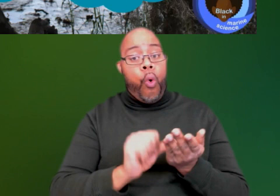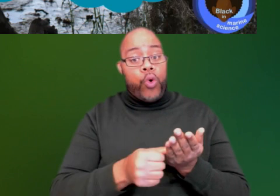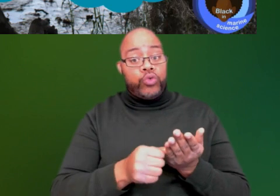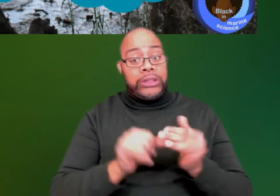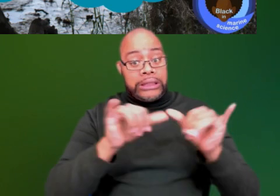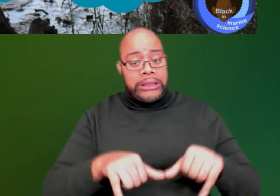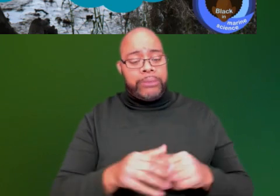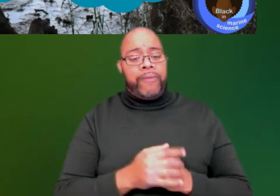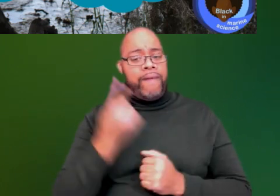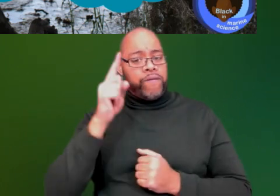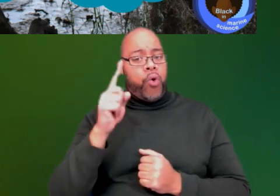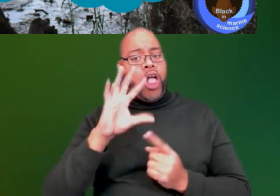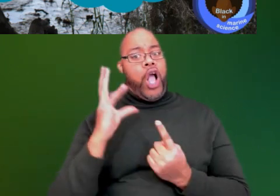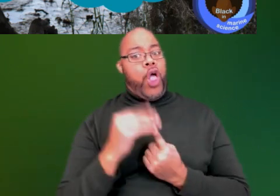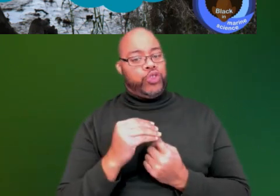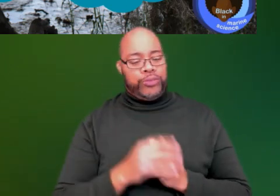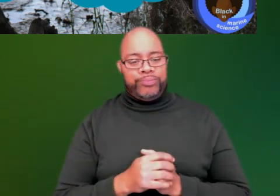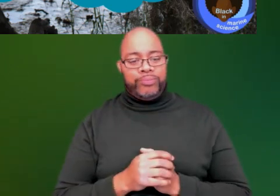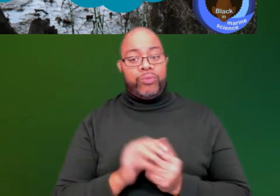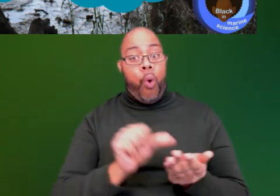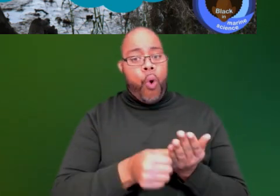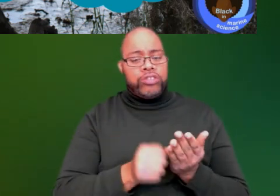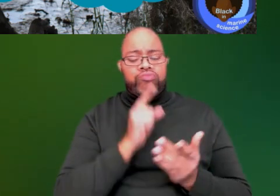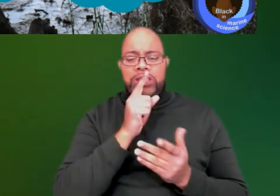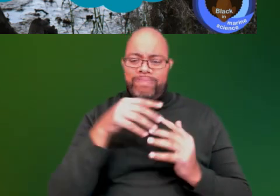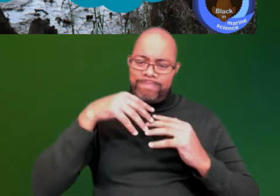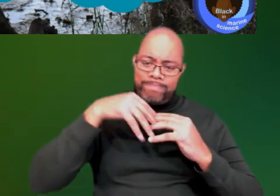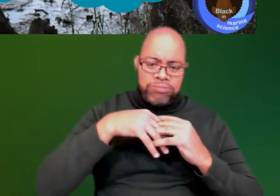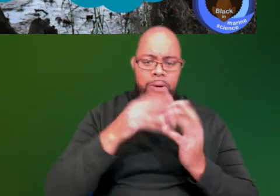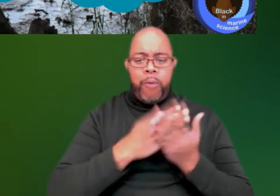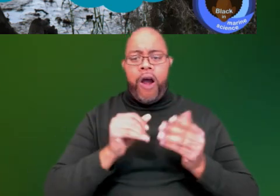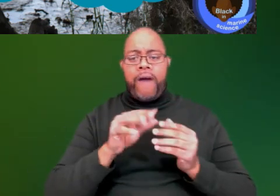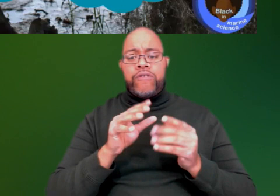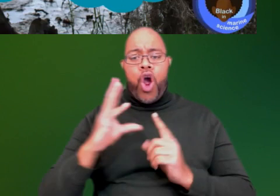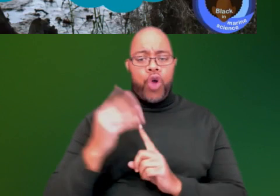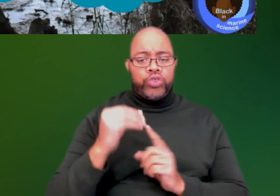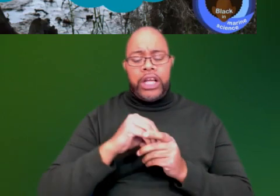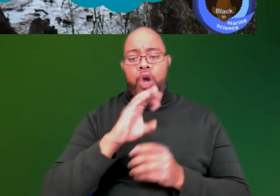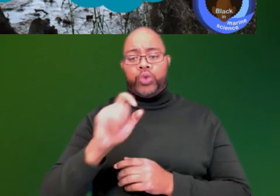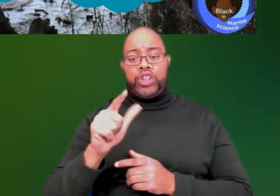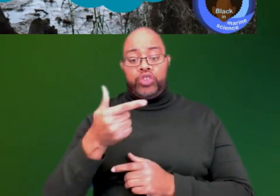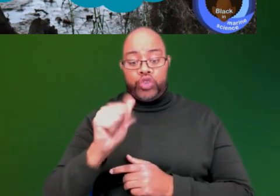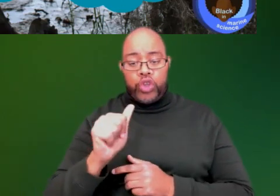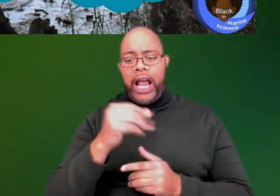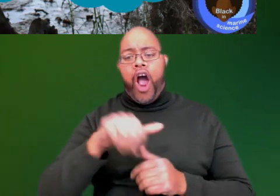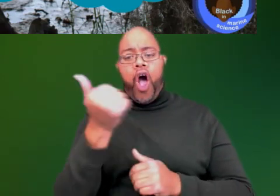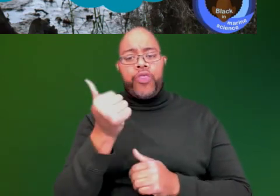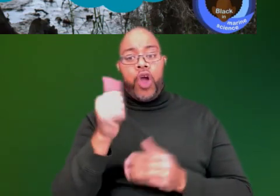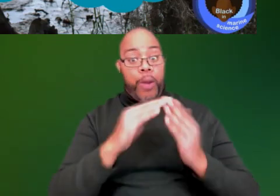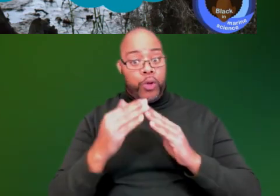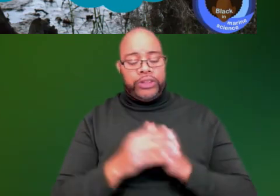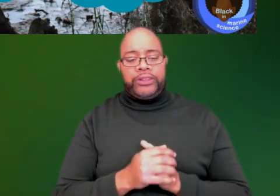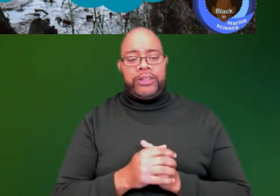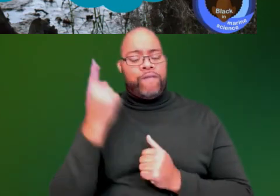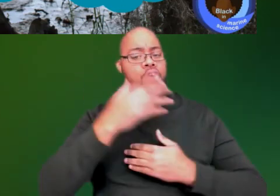ecosystems are for the culture. Oysters are such an ingrained part of the culture in coastal Georgia and other coastal communities,